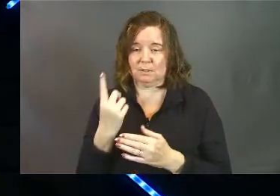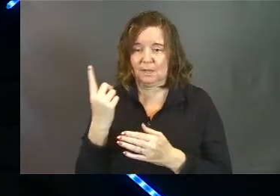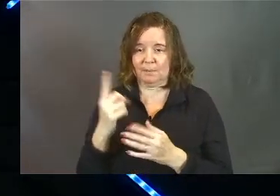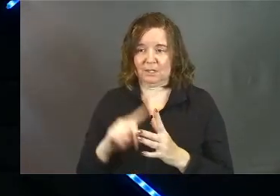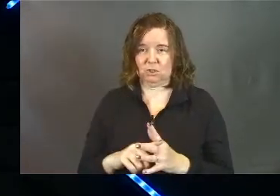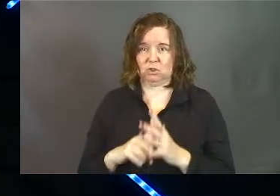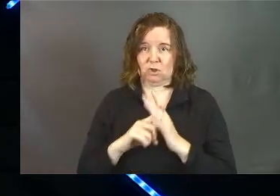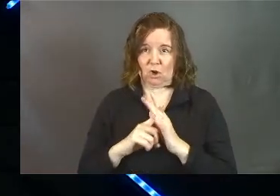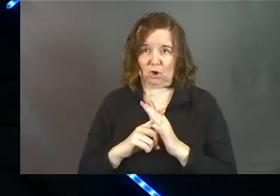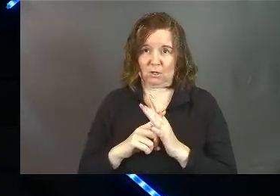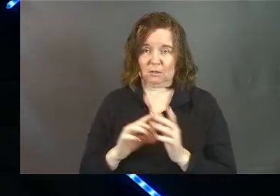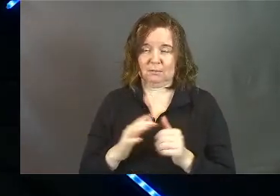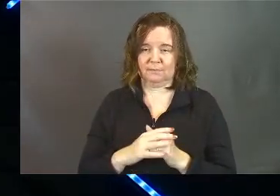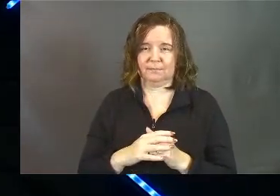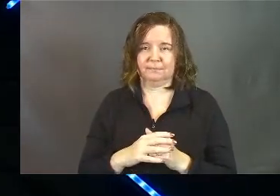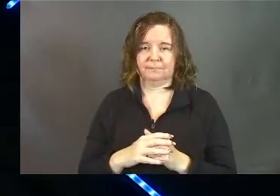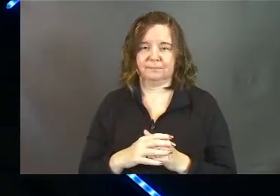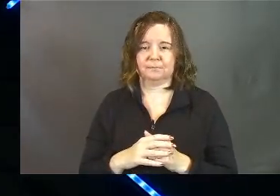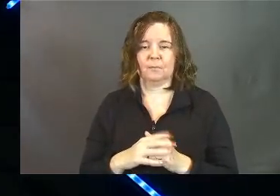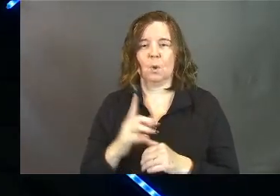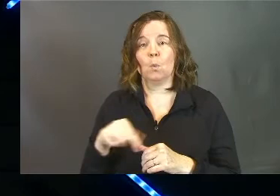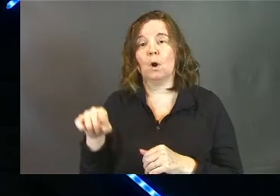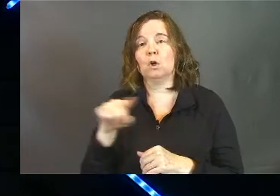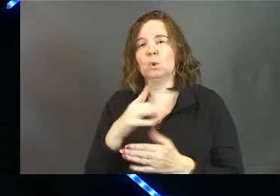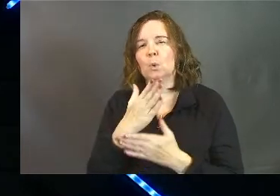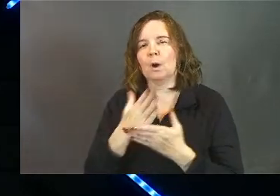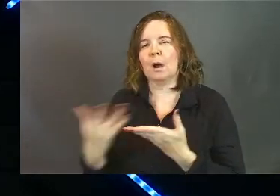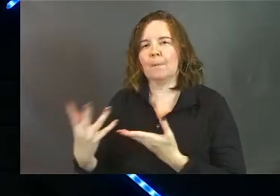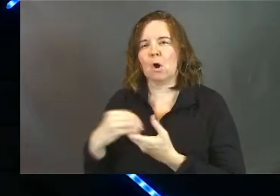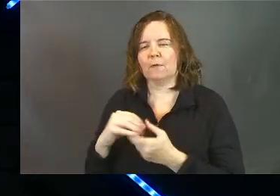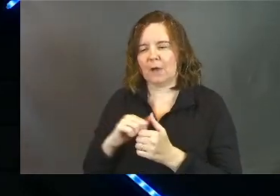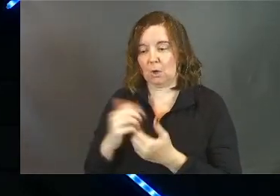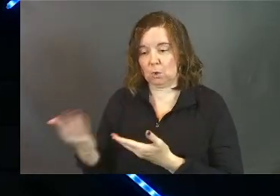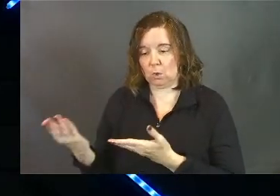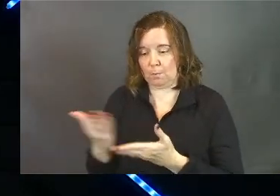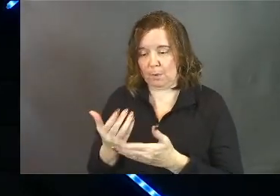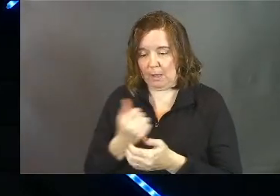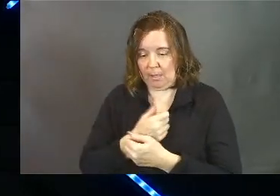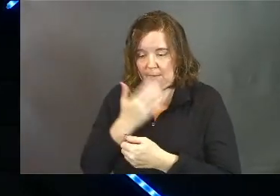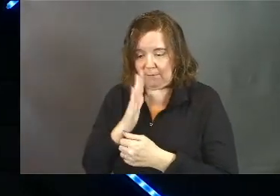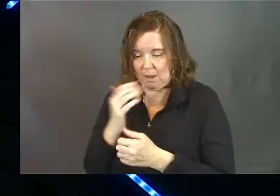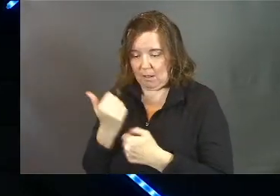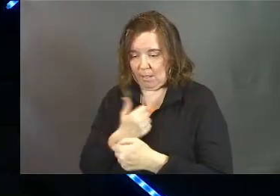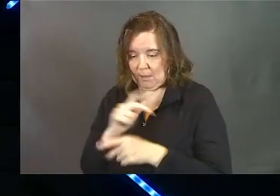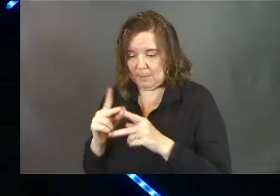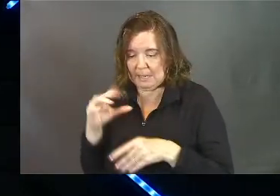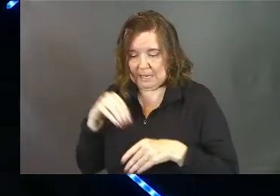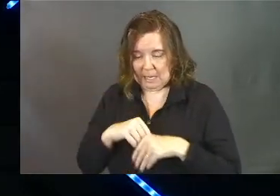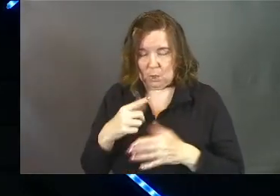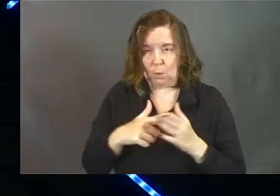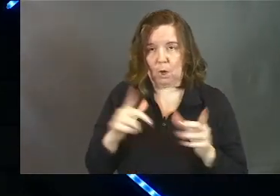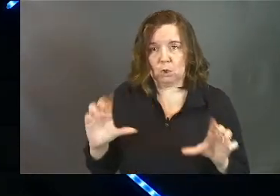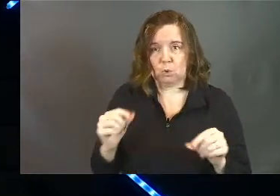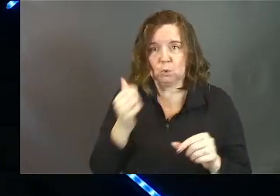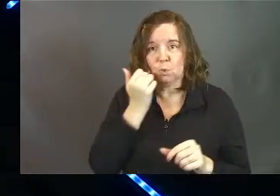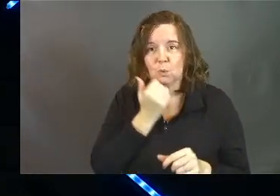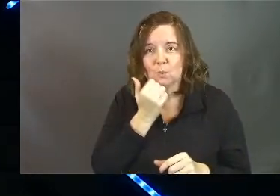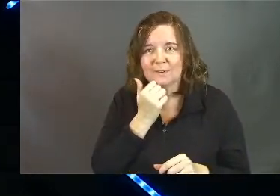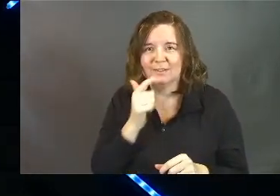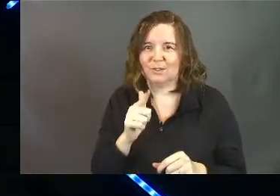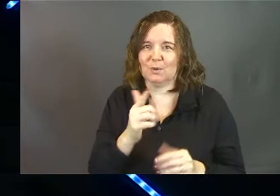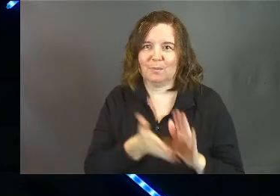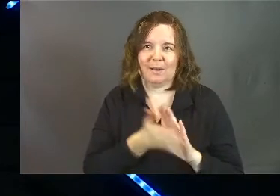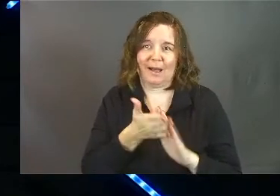is starting. And so what's in front of you? What are you a part of? How can you bring love God, love people into what you do? And you're going